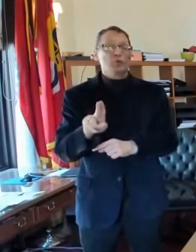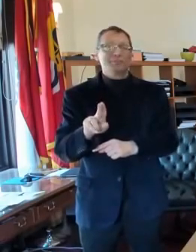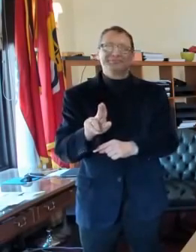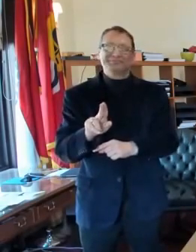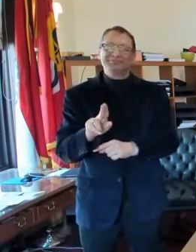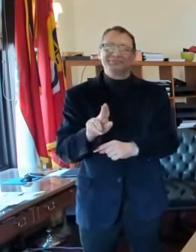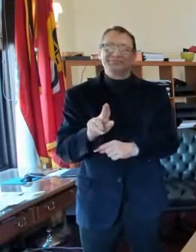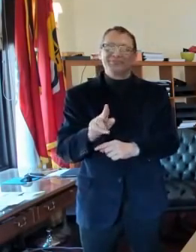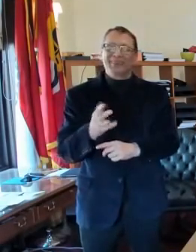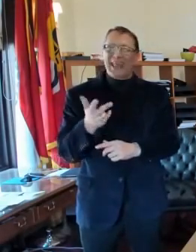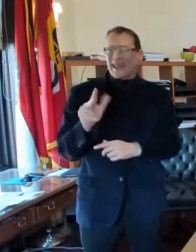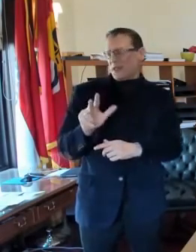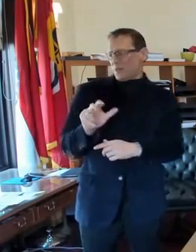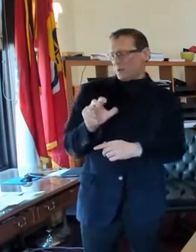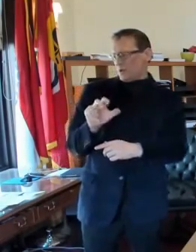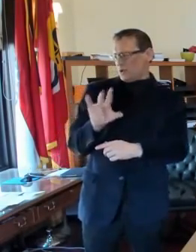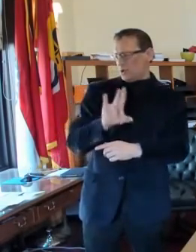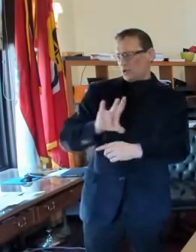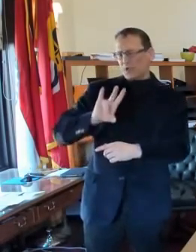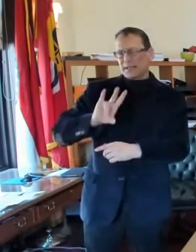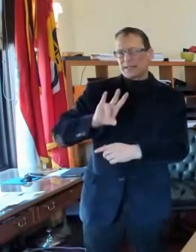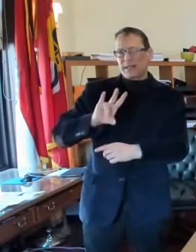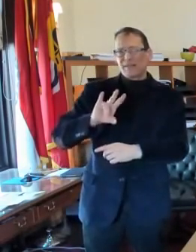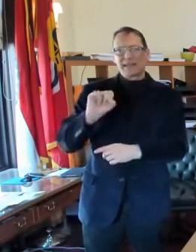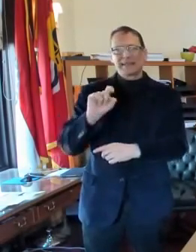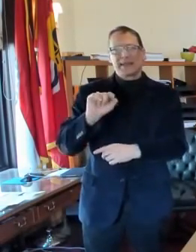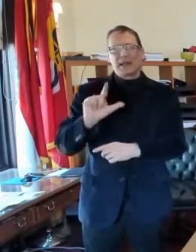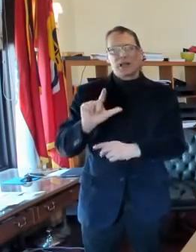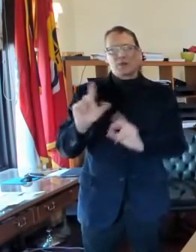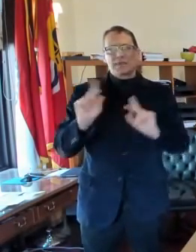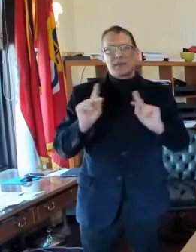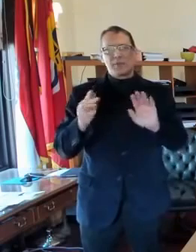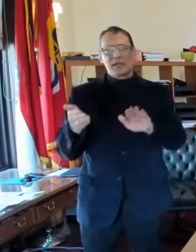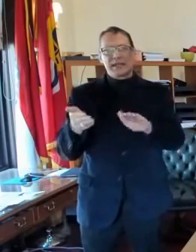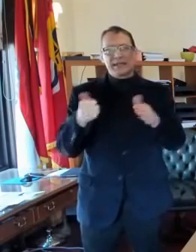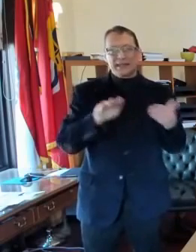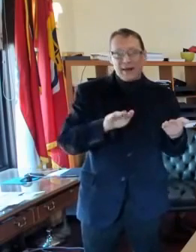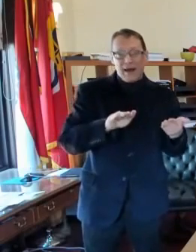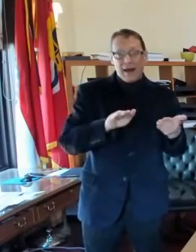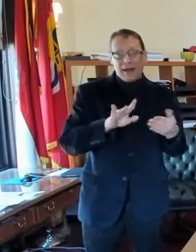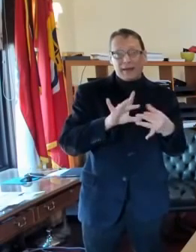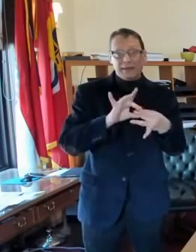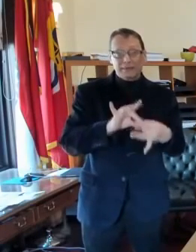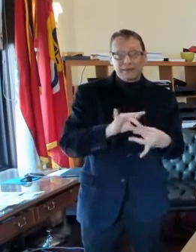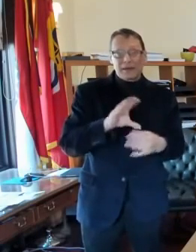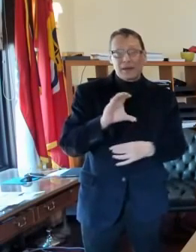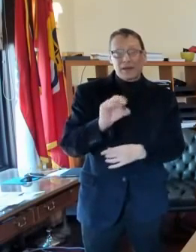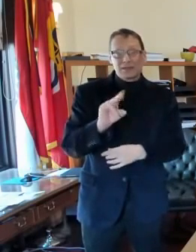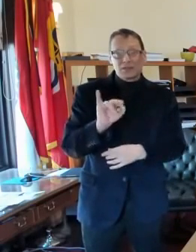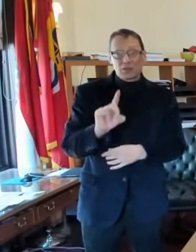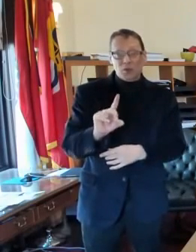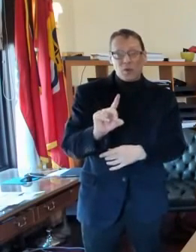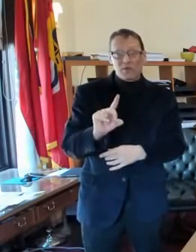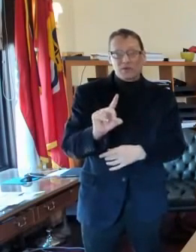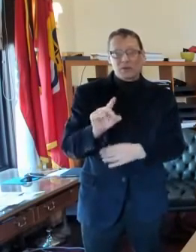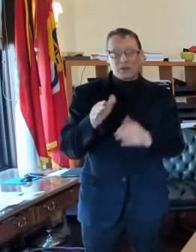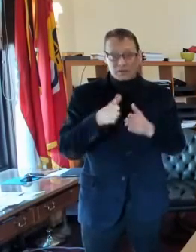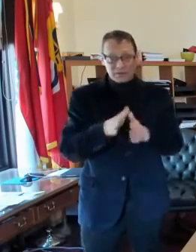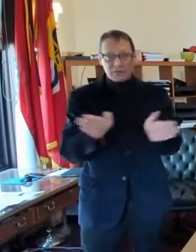had 337 St. Louis residents die of COVID-19 across the country. As you know,